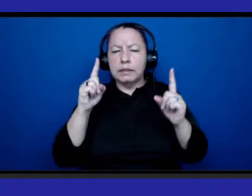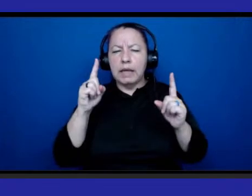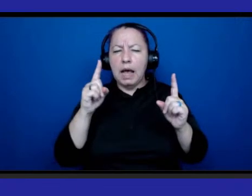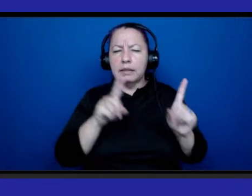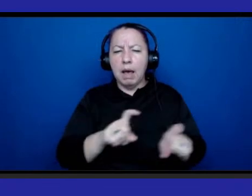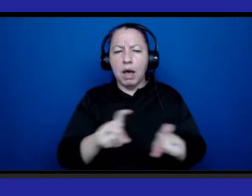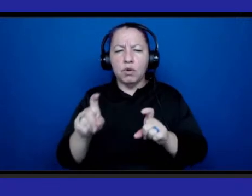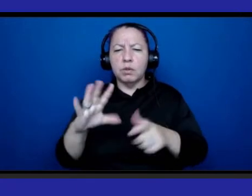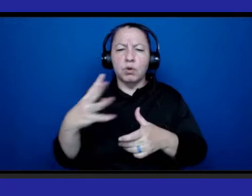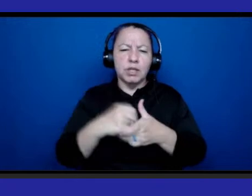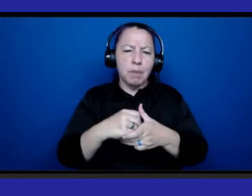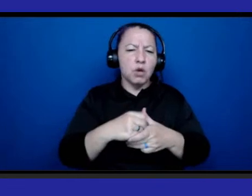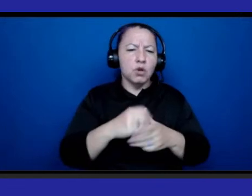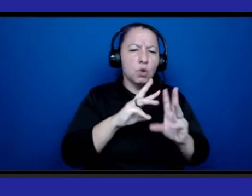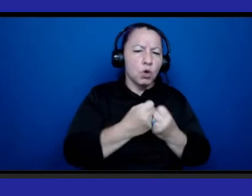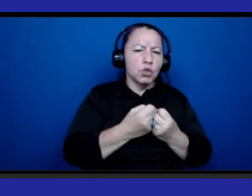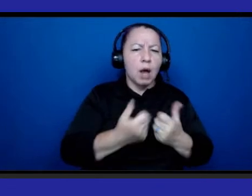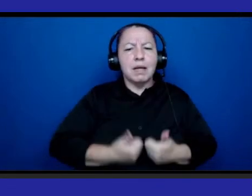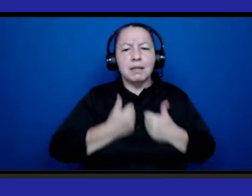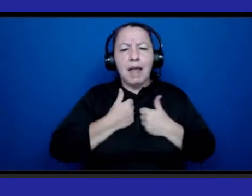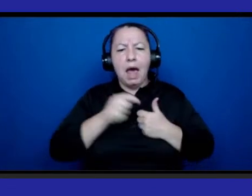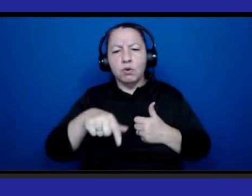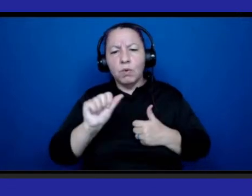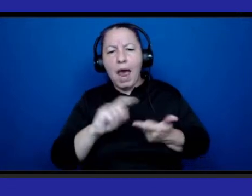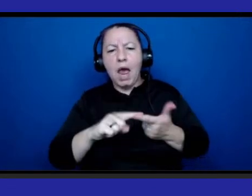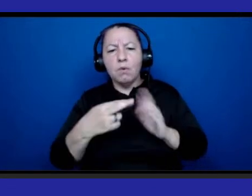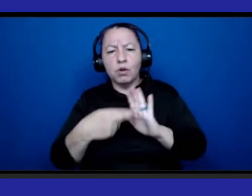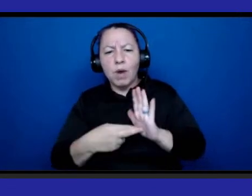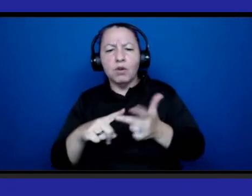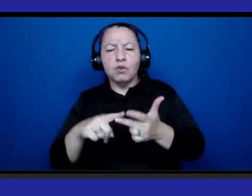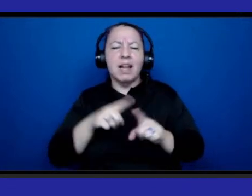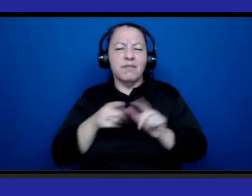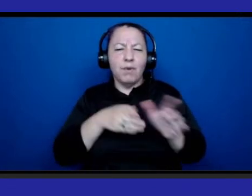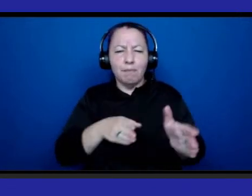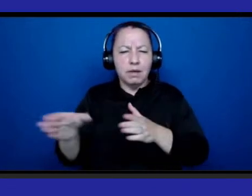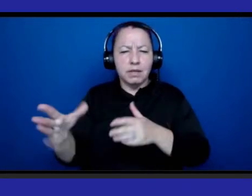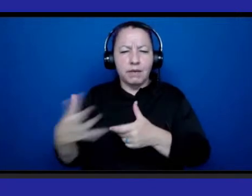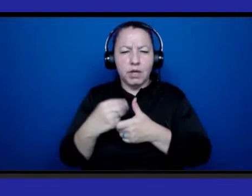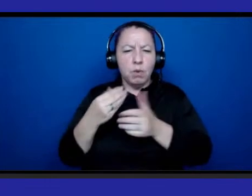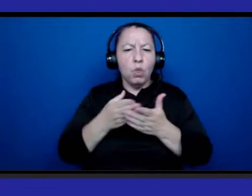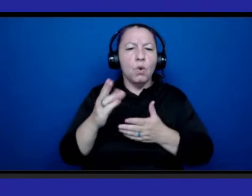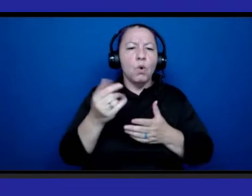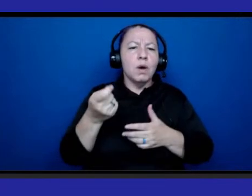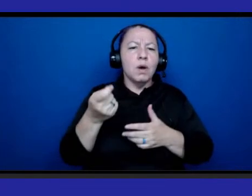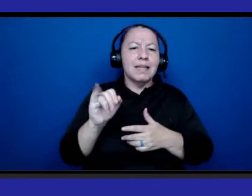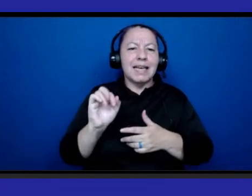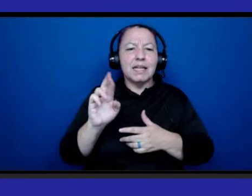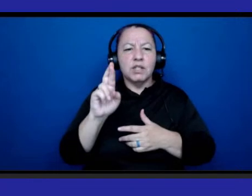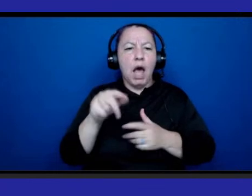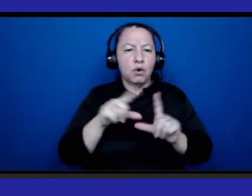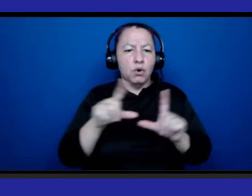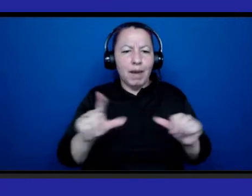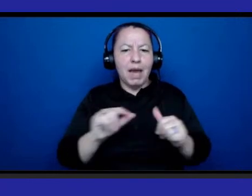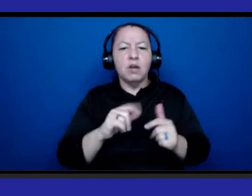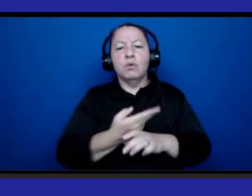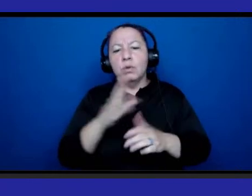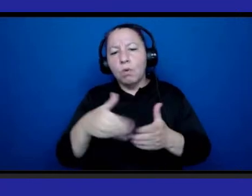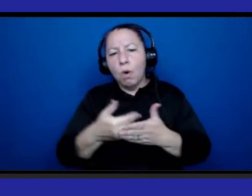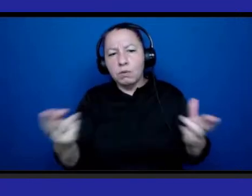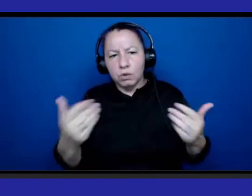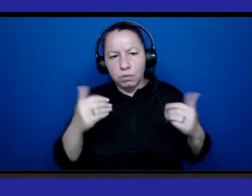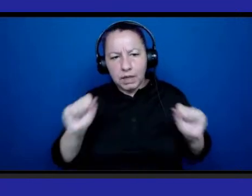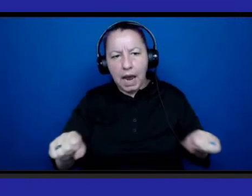QA, registration, as well as methods of engagement being through the insider page and leveraging all of the resources we can within the system.